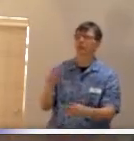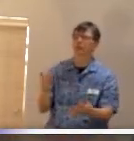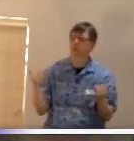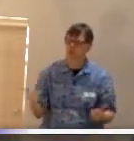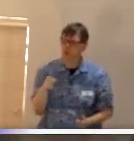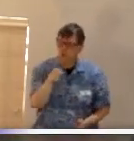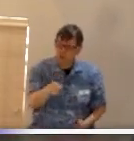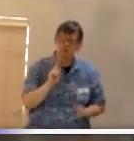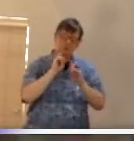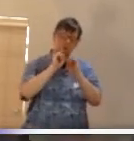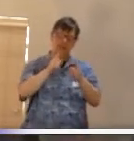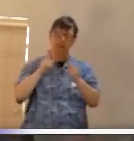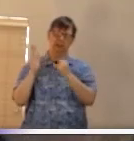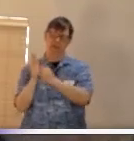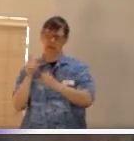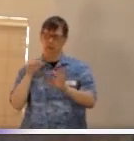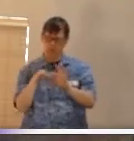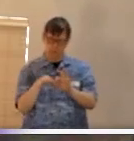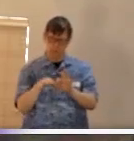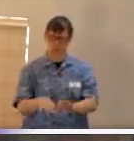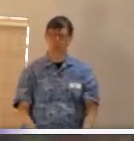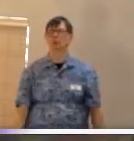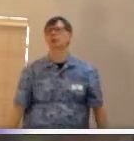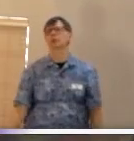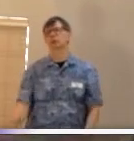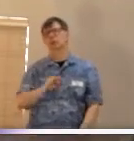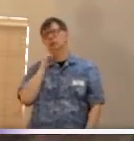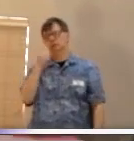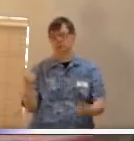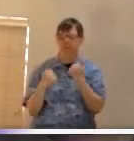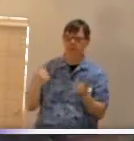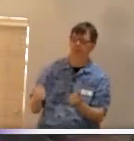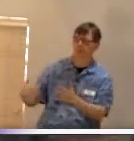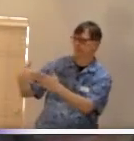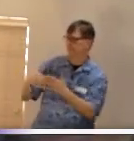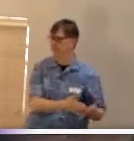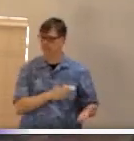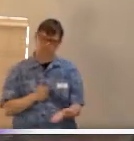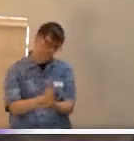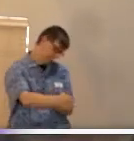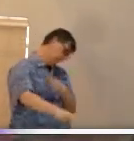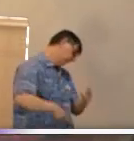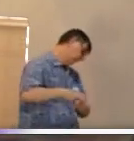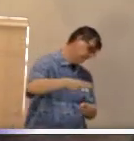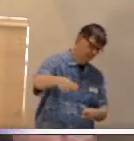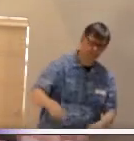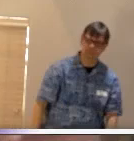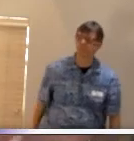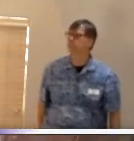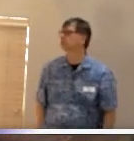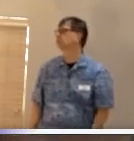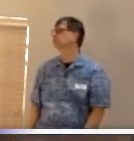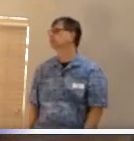do, not verbally, but by whom you are, by your energy in which you move through the world, by your